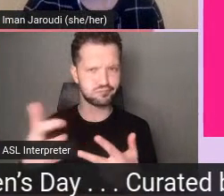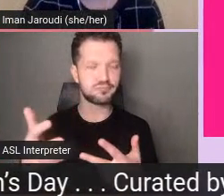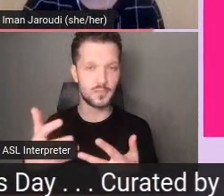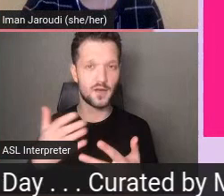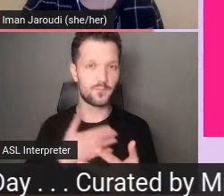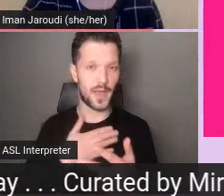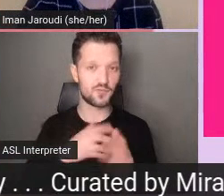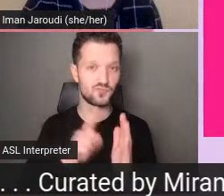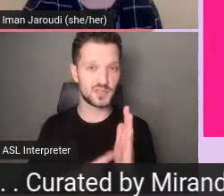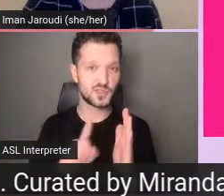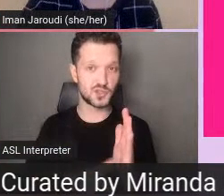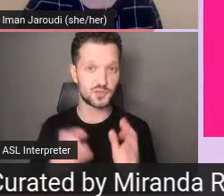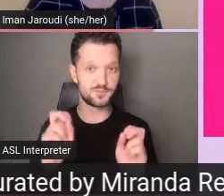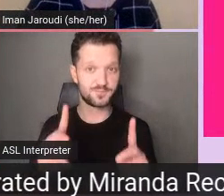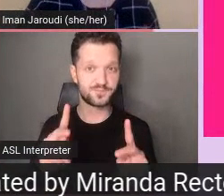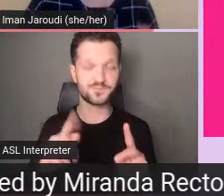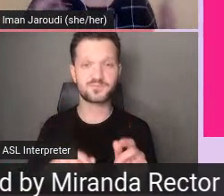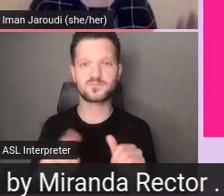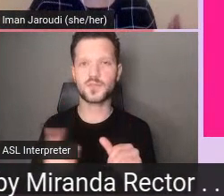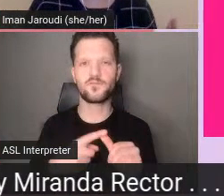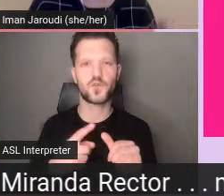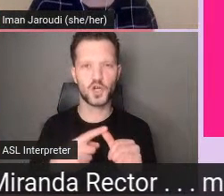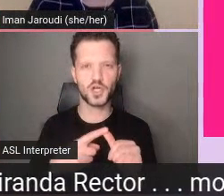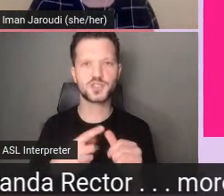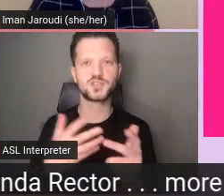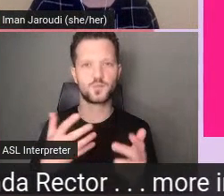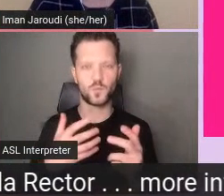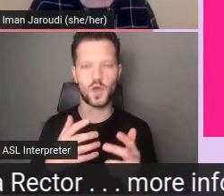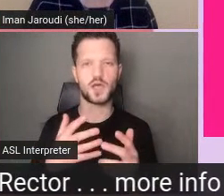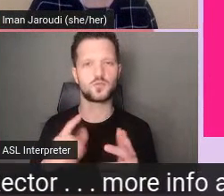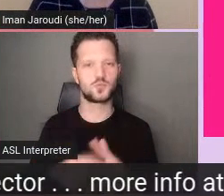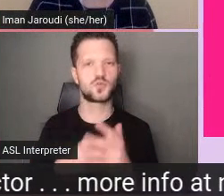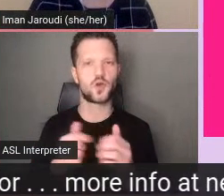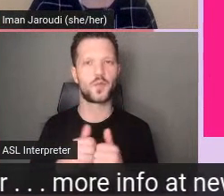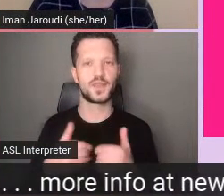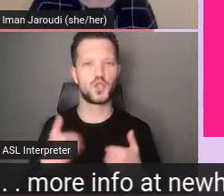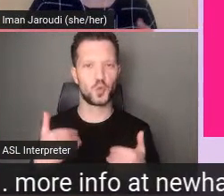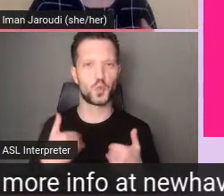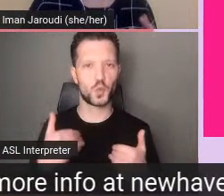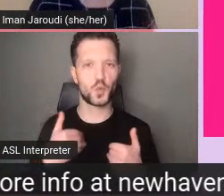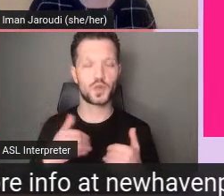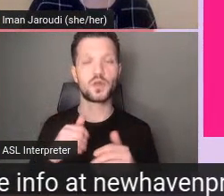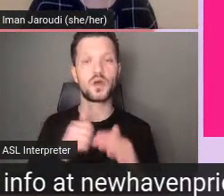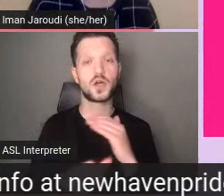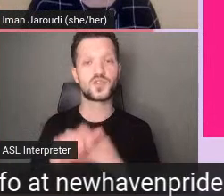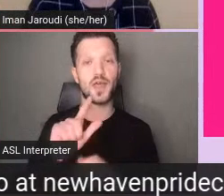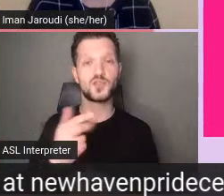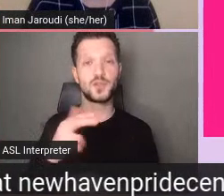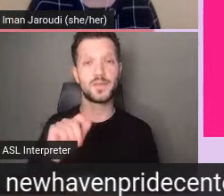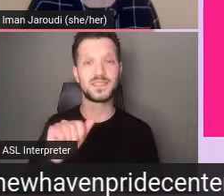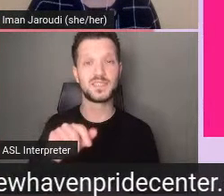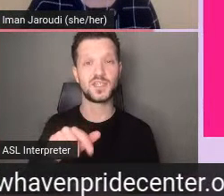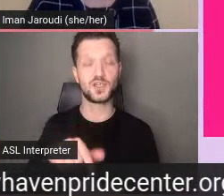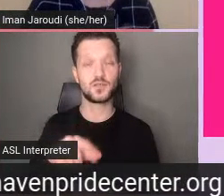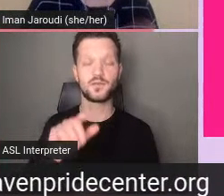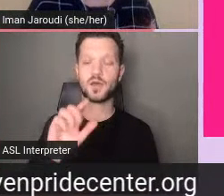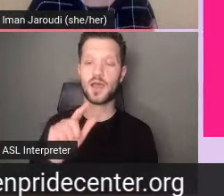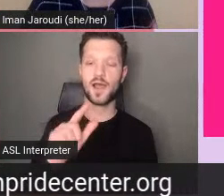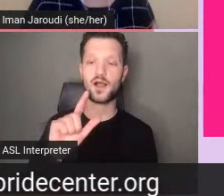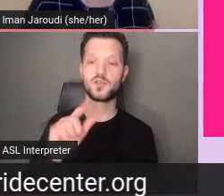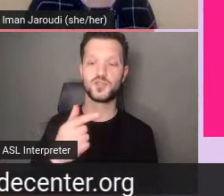research. So first, to begin with youth. Even within the LGBTQ community, trans youth